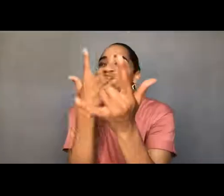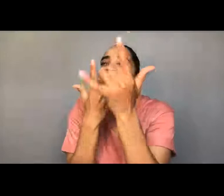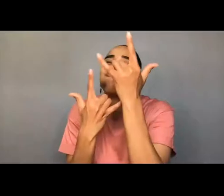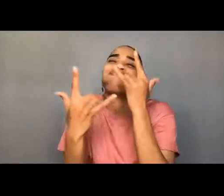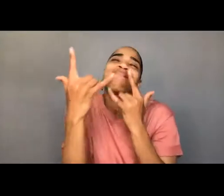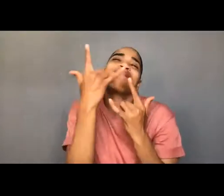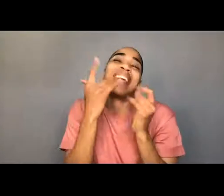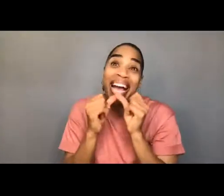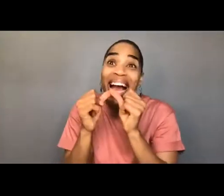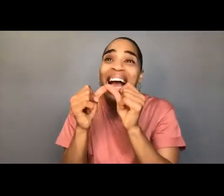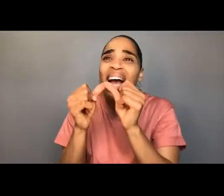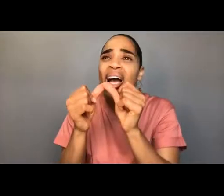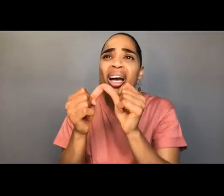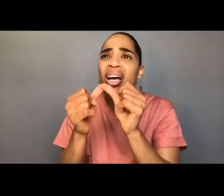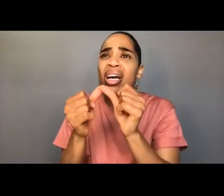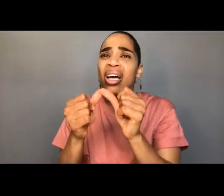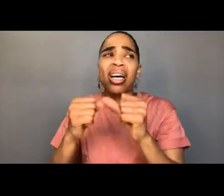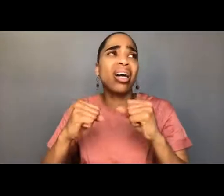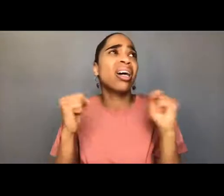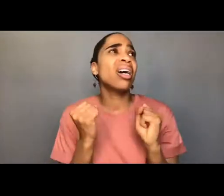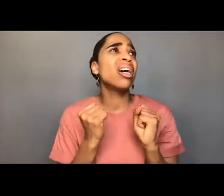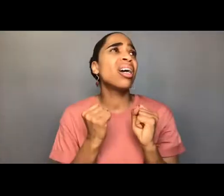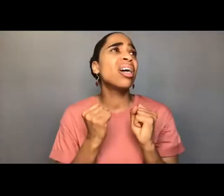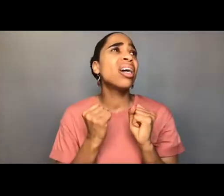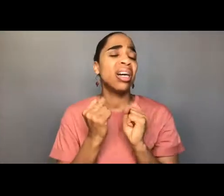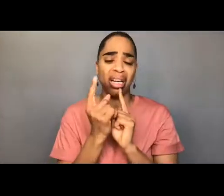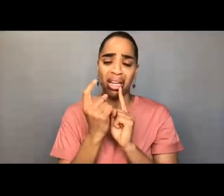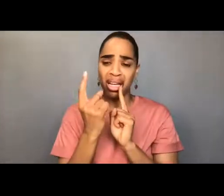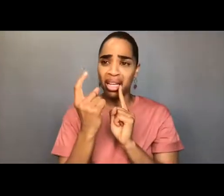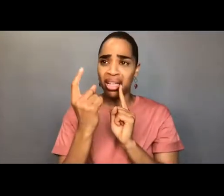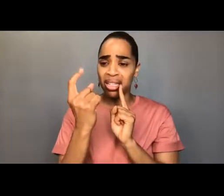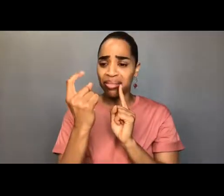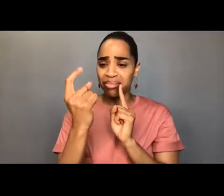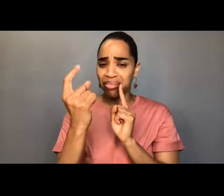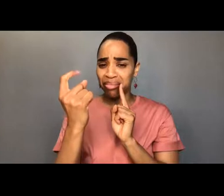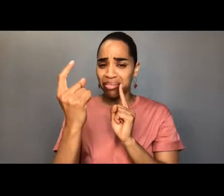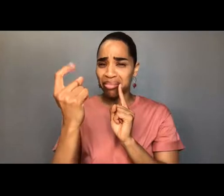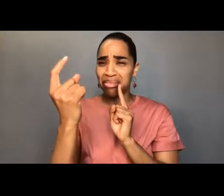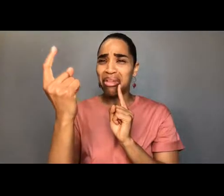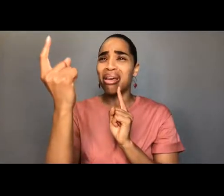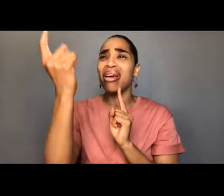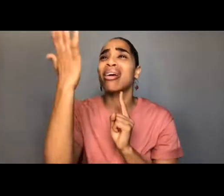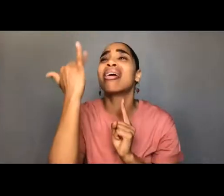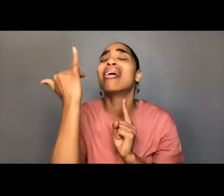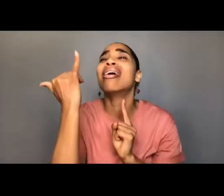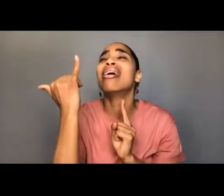last forever. It's cold outside, like when you walked on my life. Why you walk on my